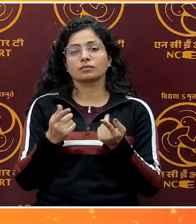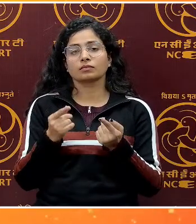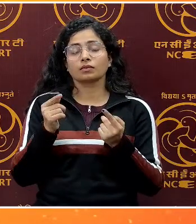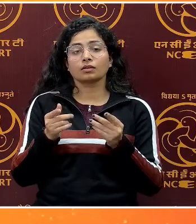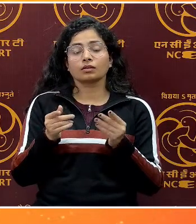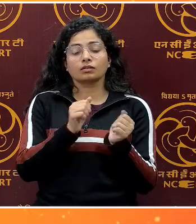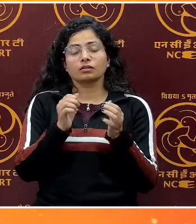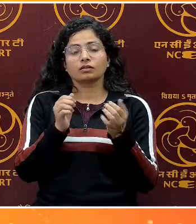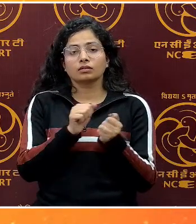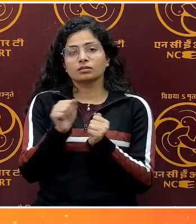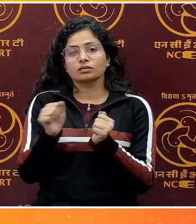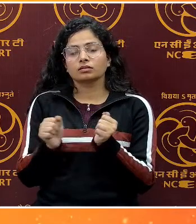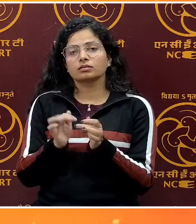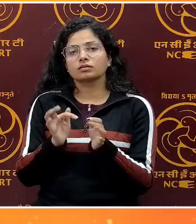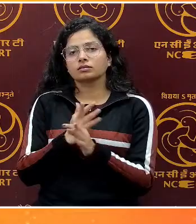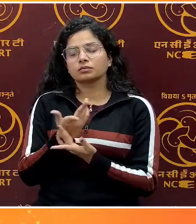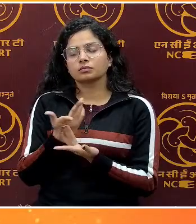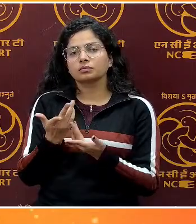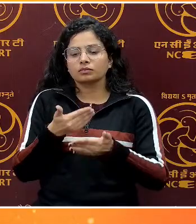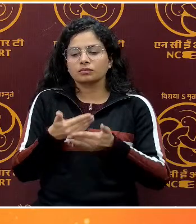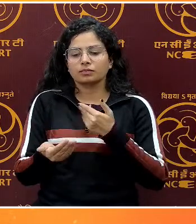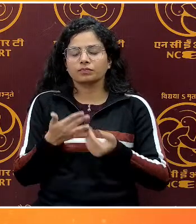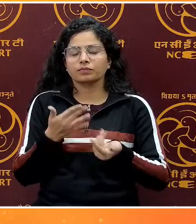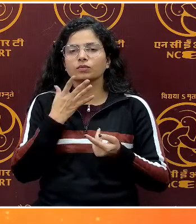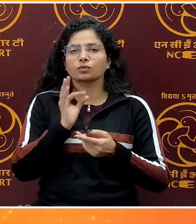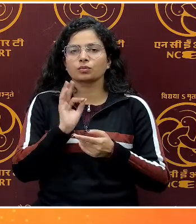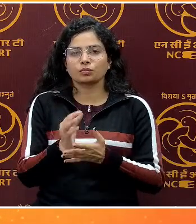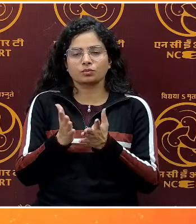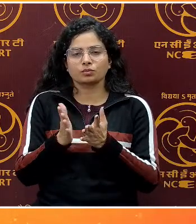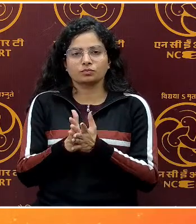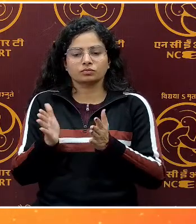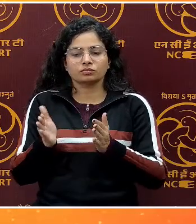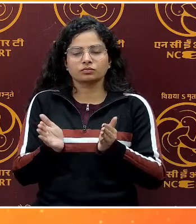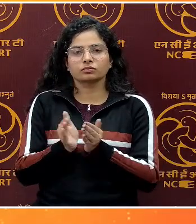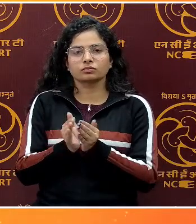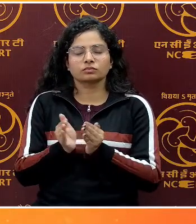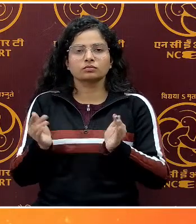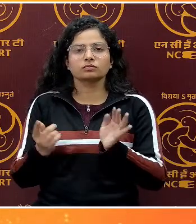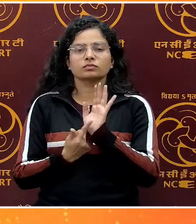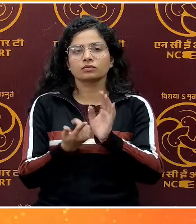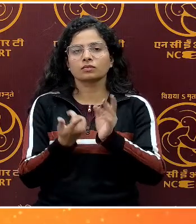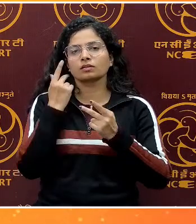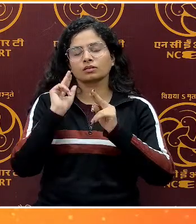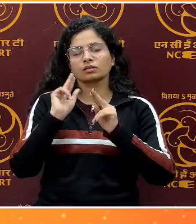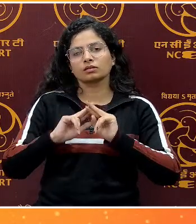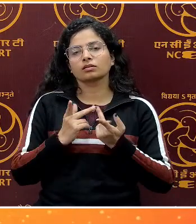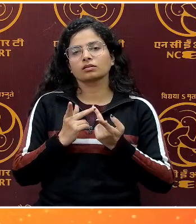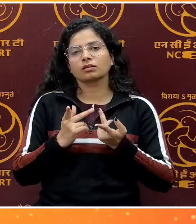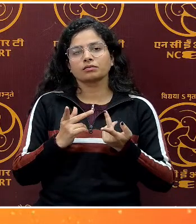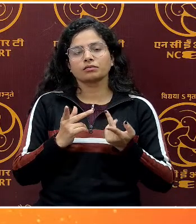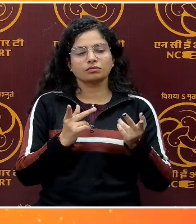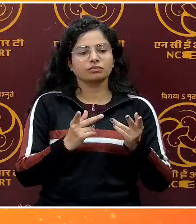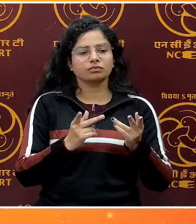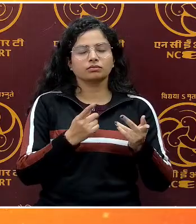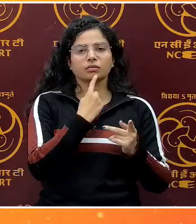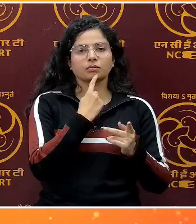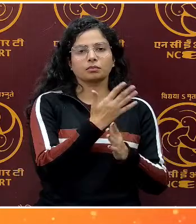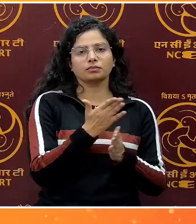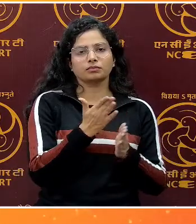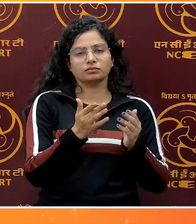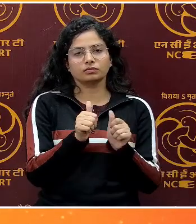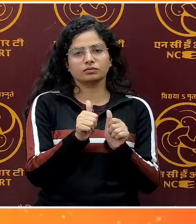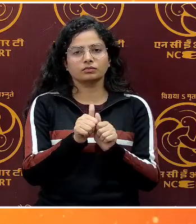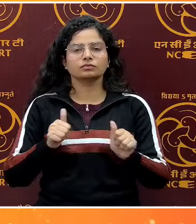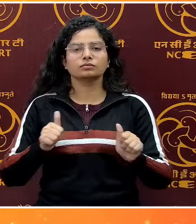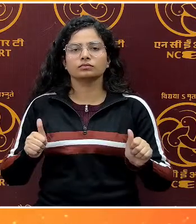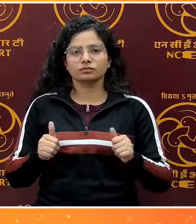image, larger than the object. Okay. Now the other case, if the object is far, right, in this case you